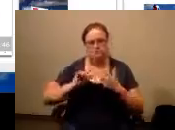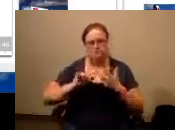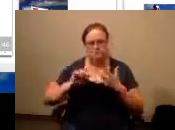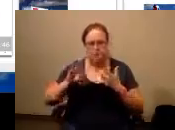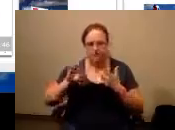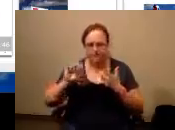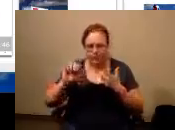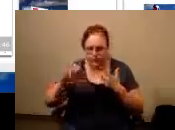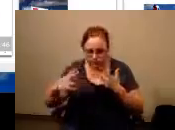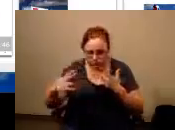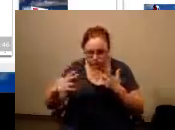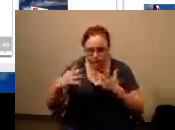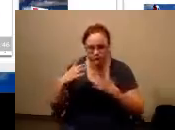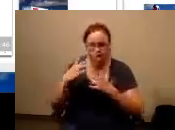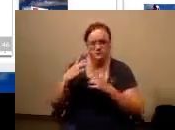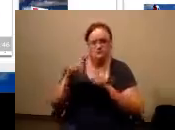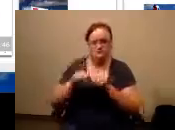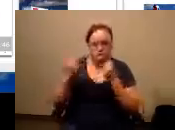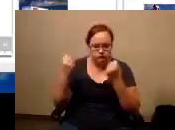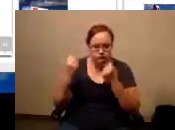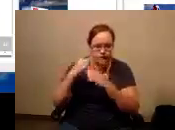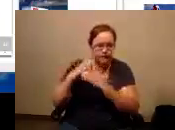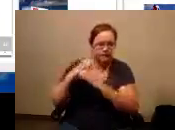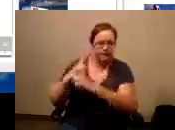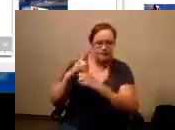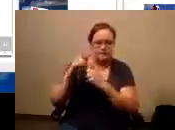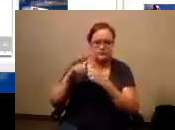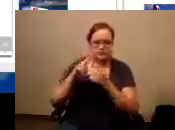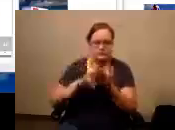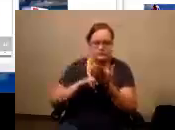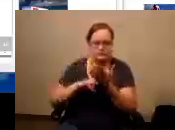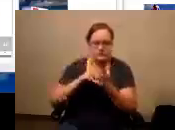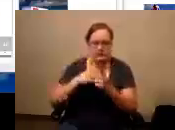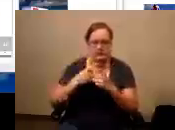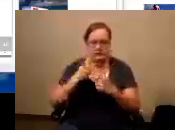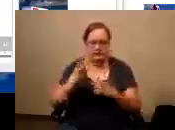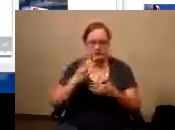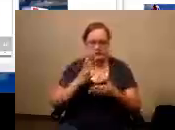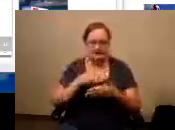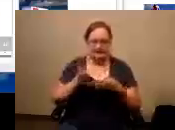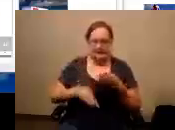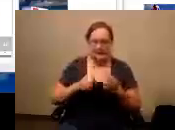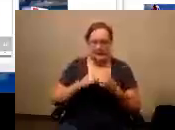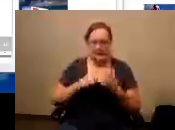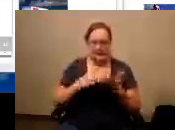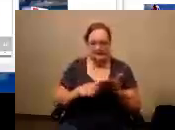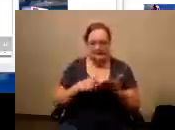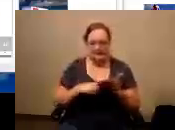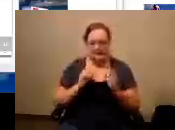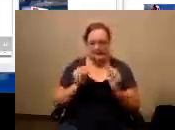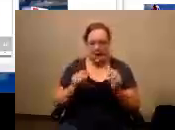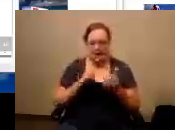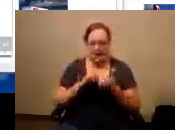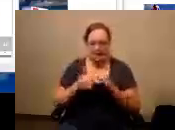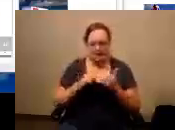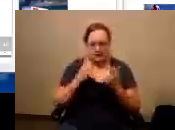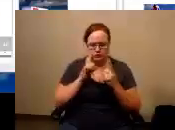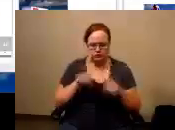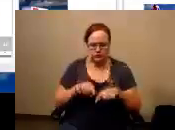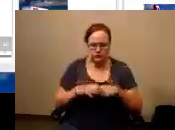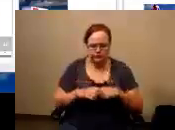to contract, and then we're going to end up with a discussion of non-competition agreements. The way to think about the first part of